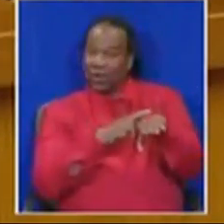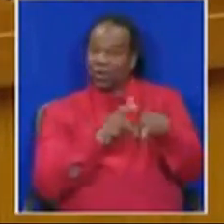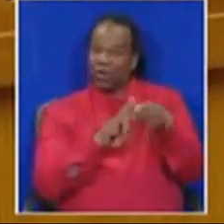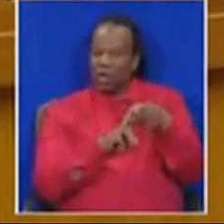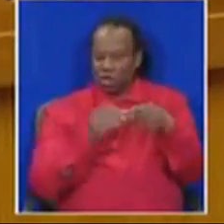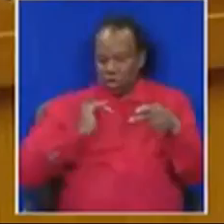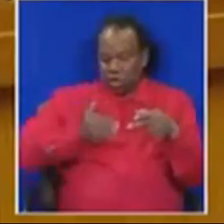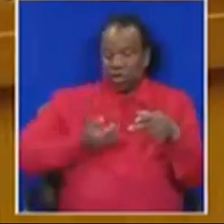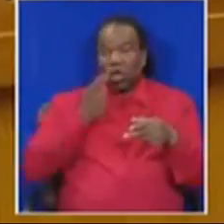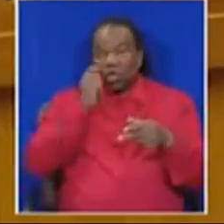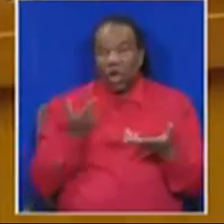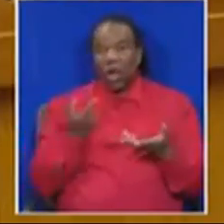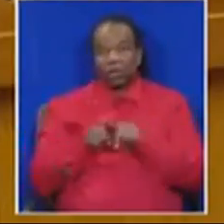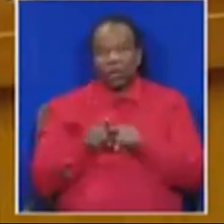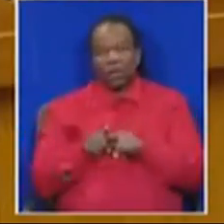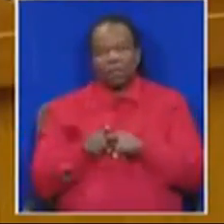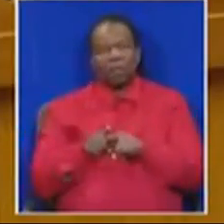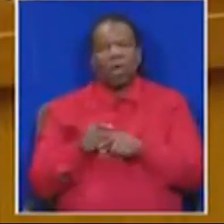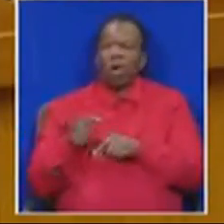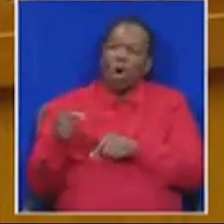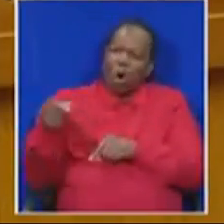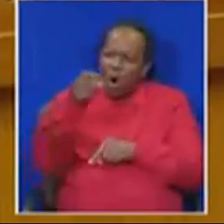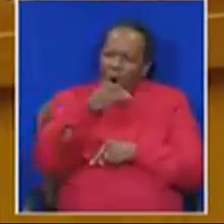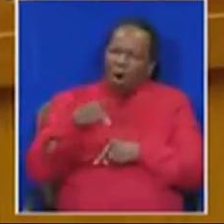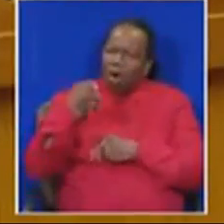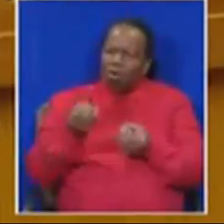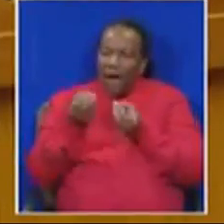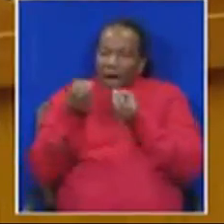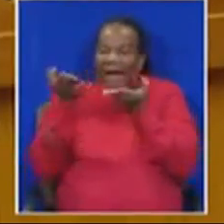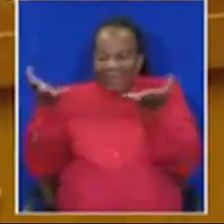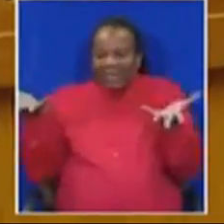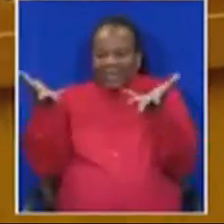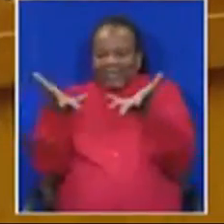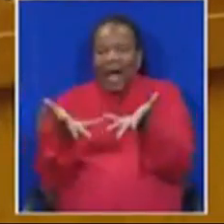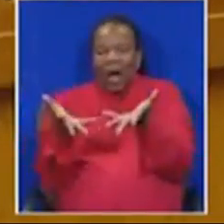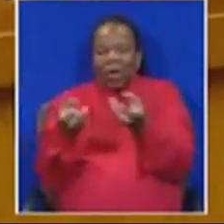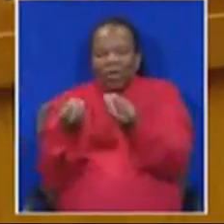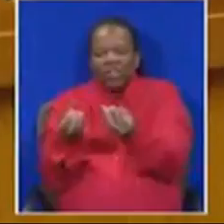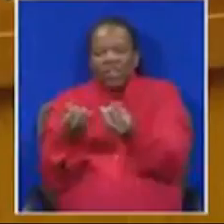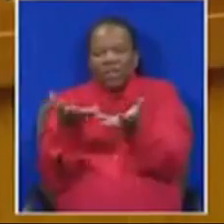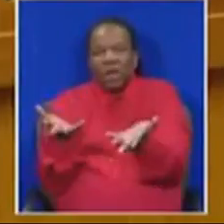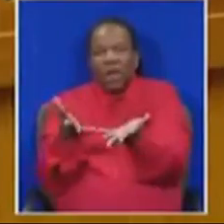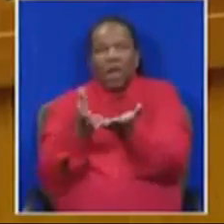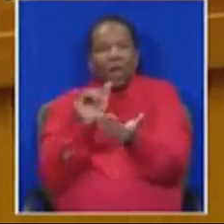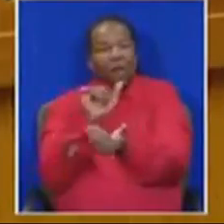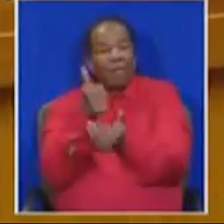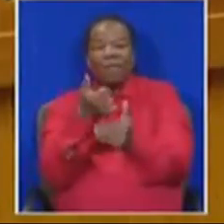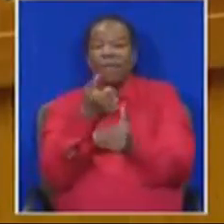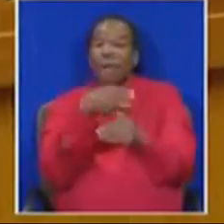been given, all of us gathered here, members of this